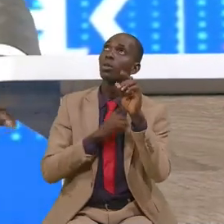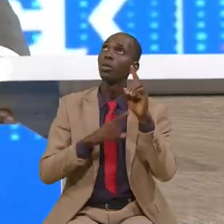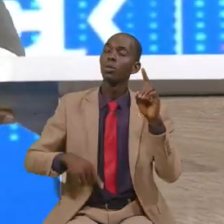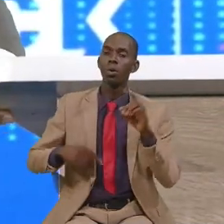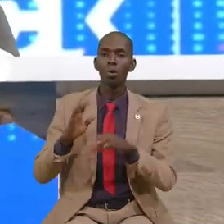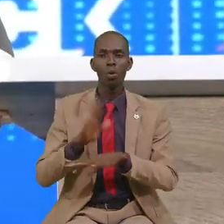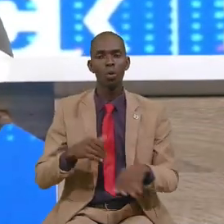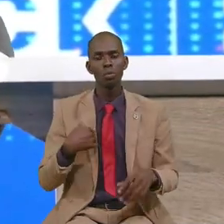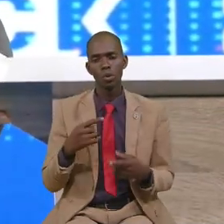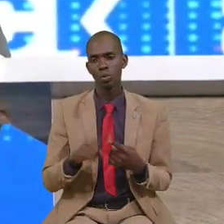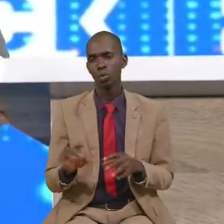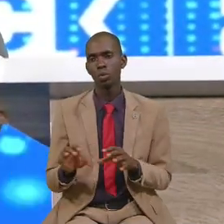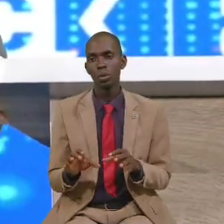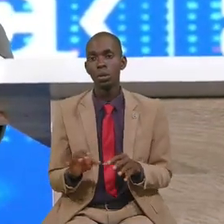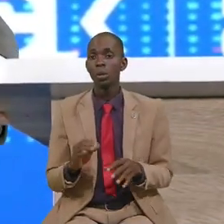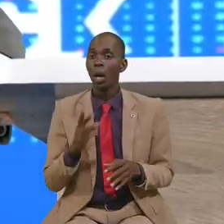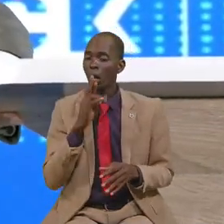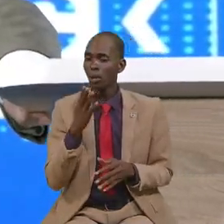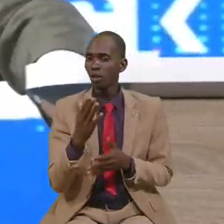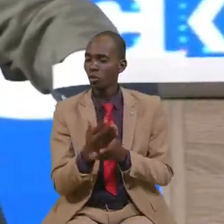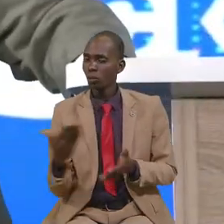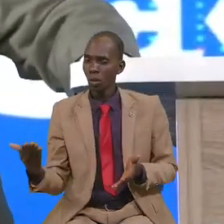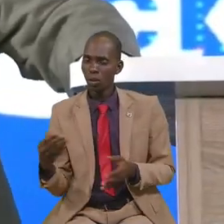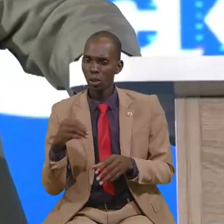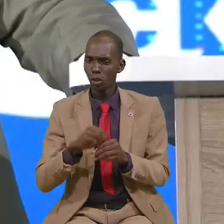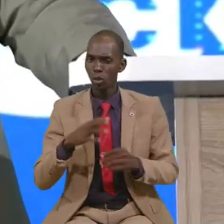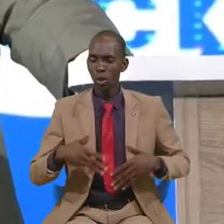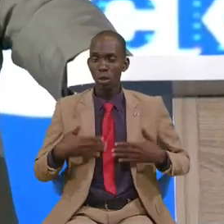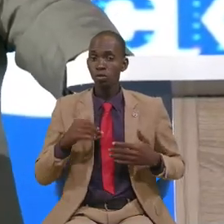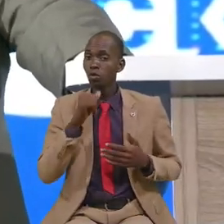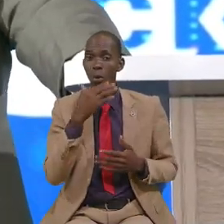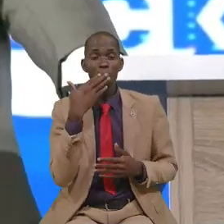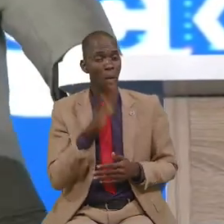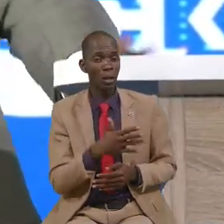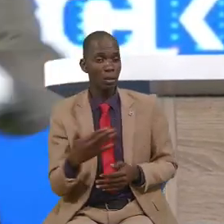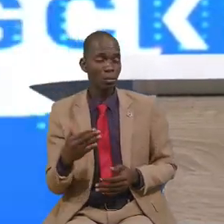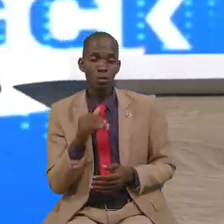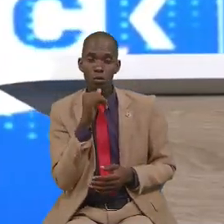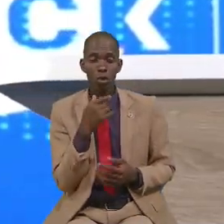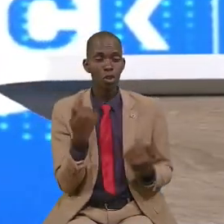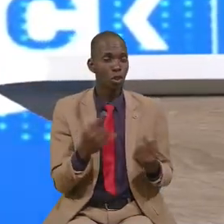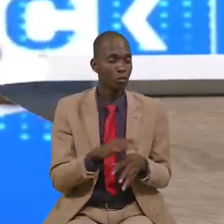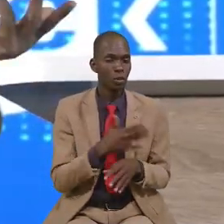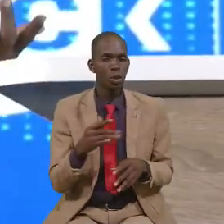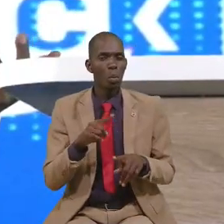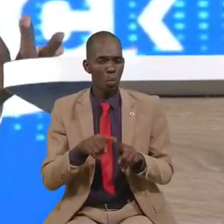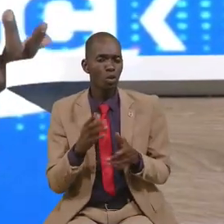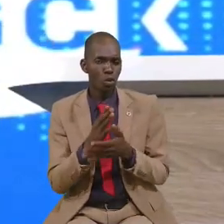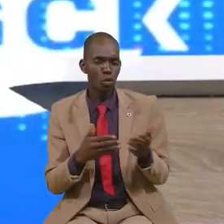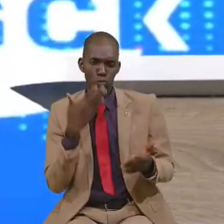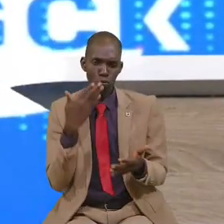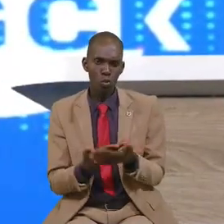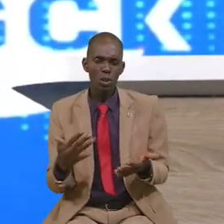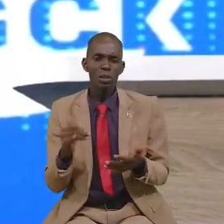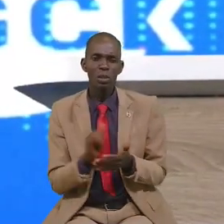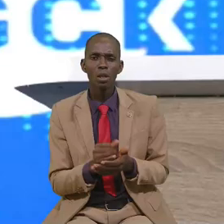in your life, good thing, I'm not talking of sinful things, even bad things, that so much arrests your life,